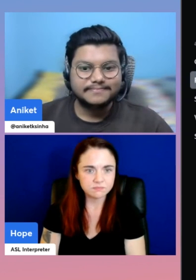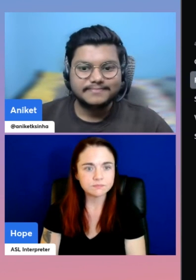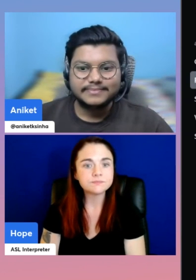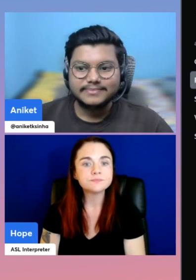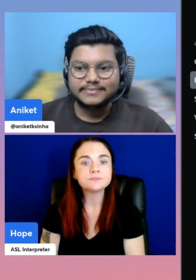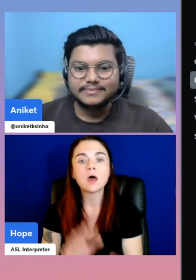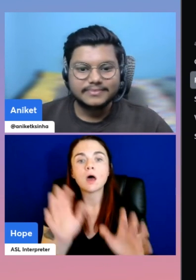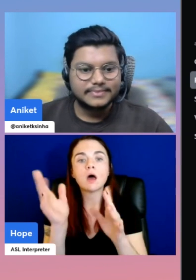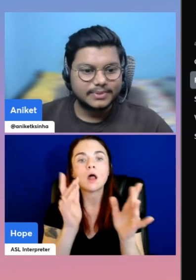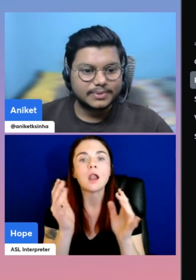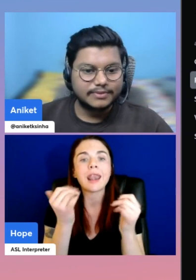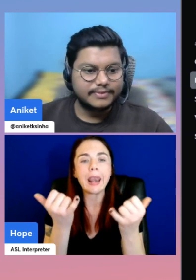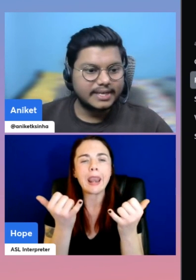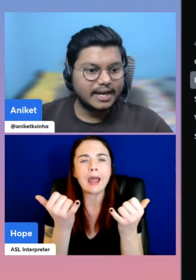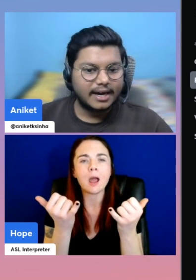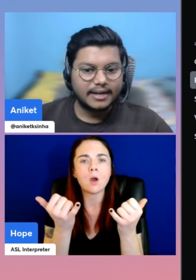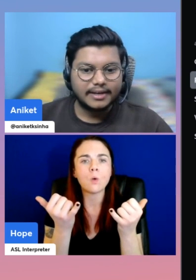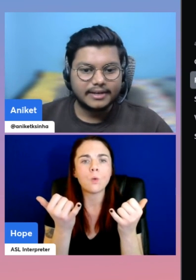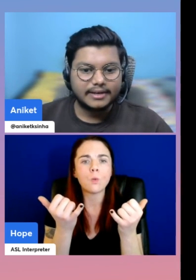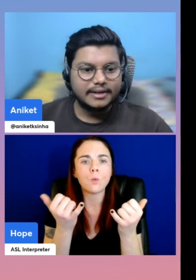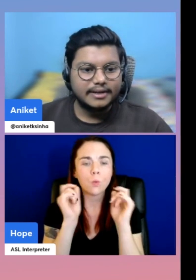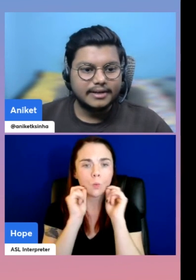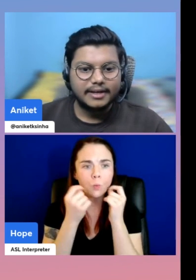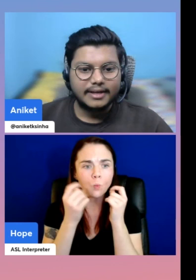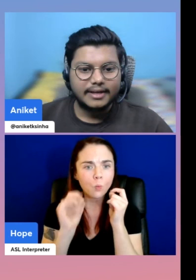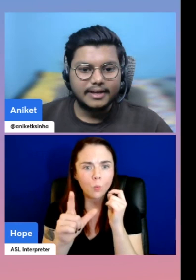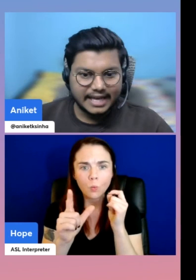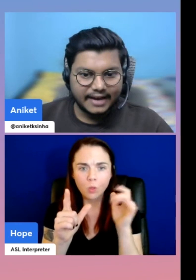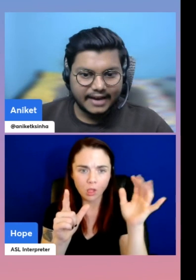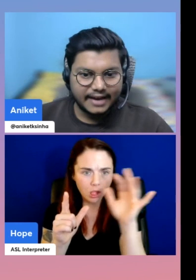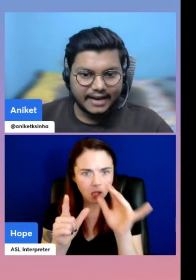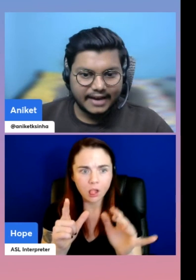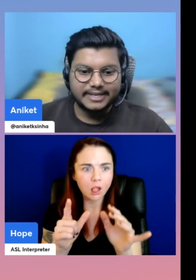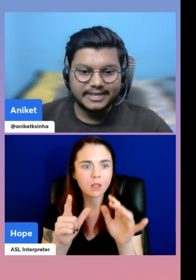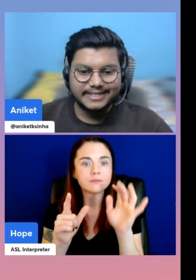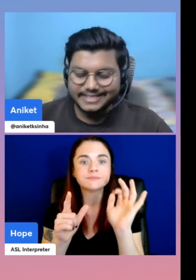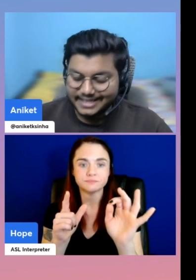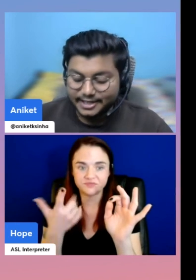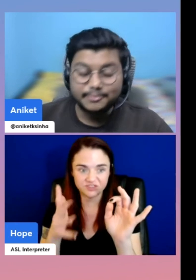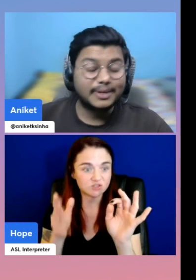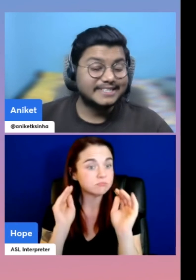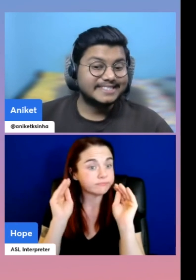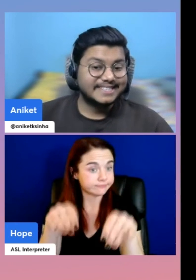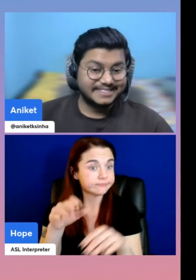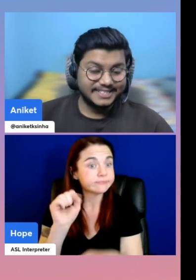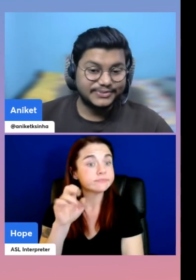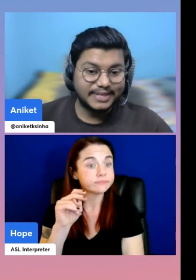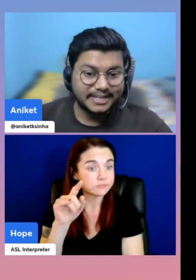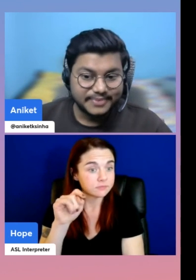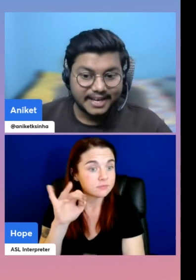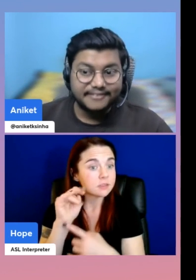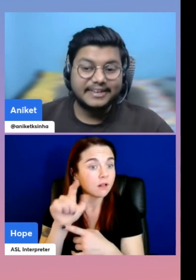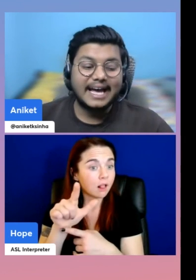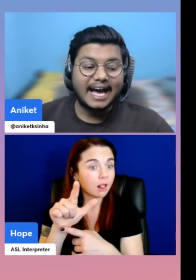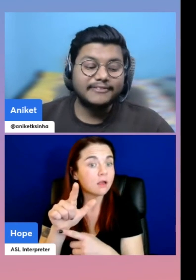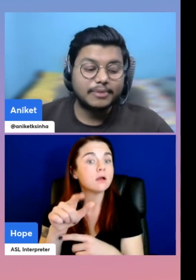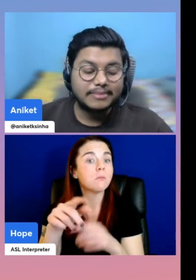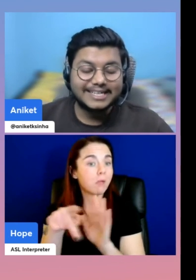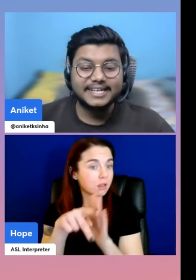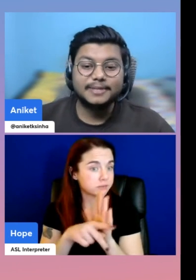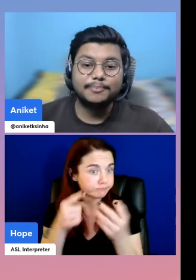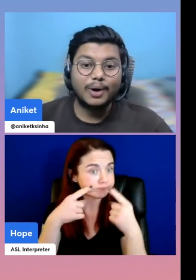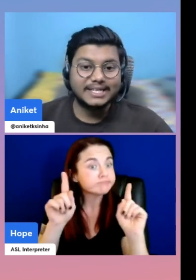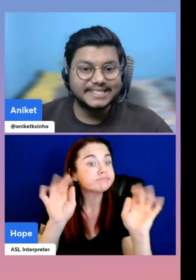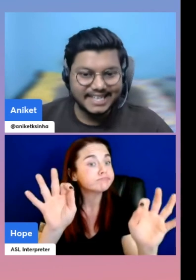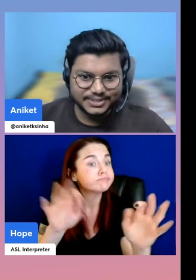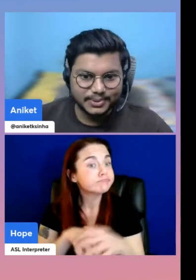so cool. We are here. We have implemented the Sentinel policy successfully. We have implemented